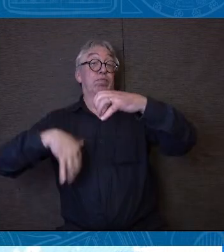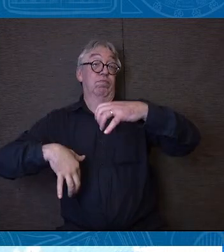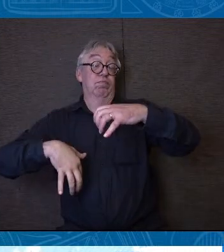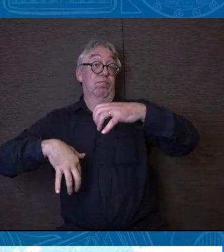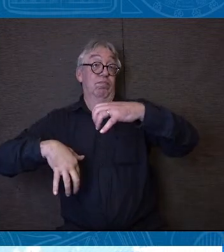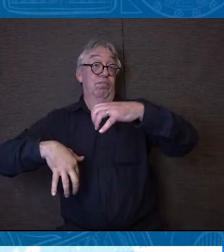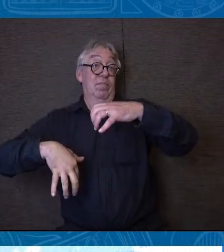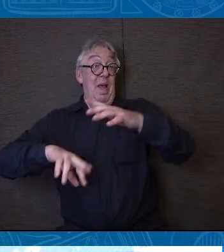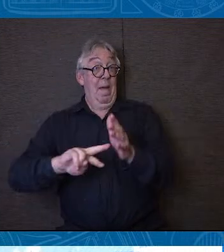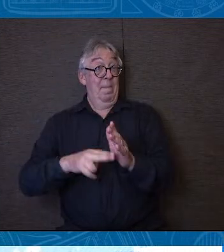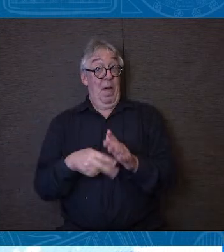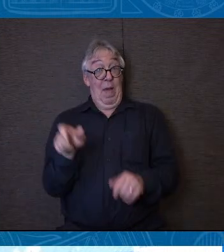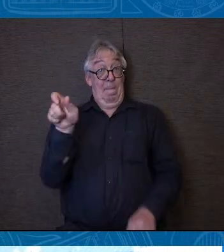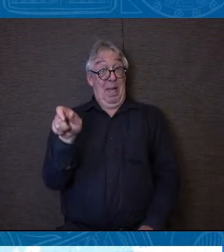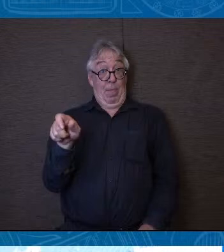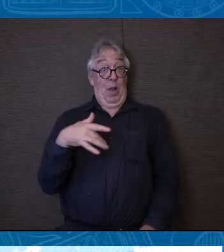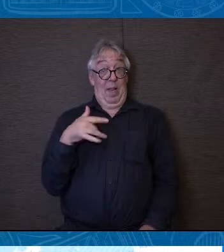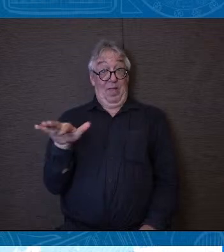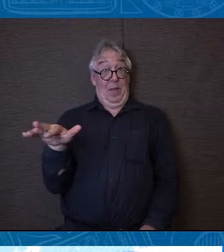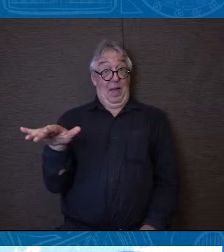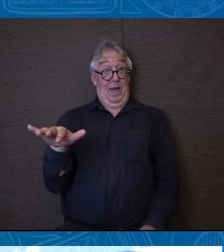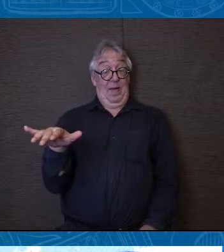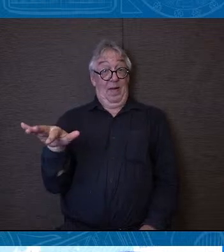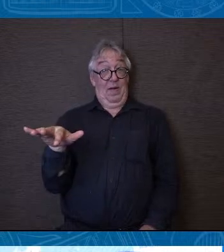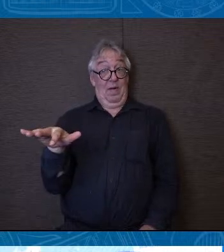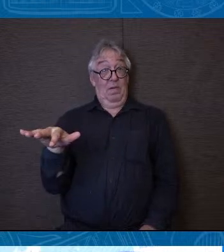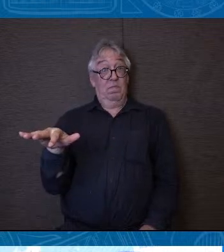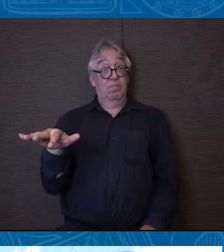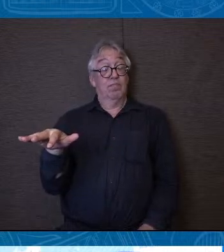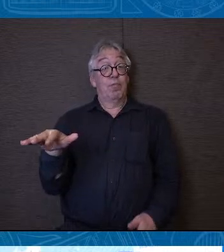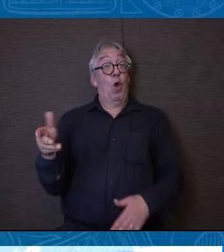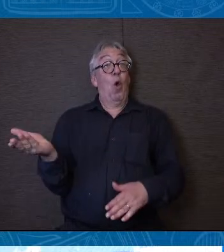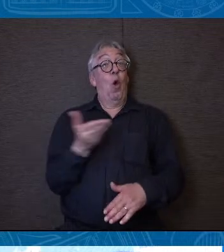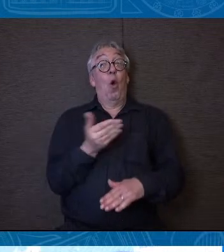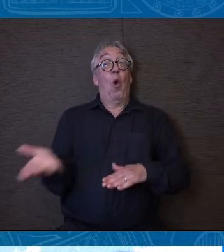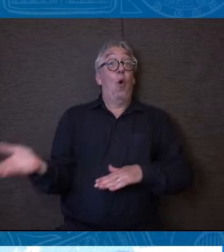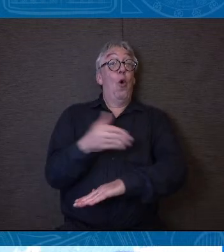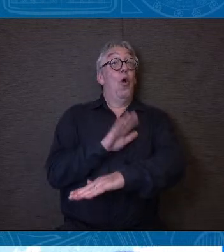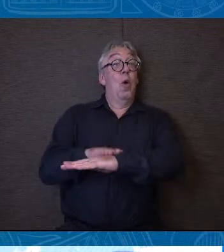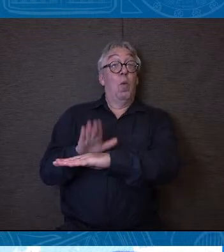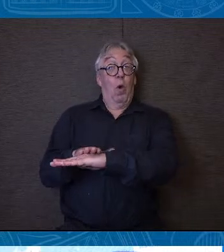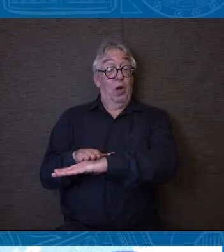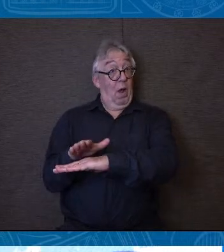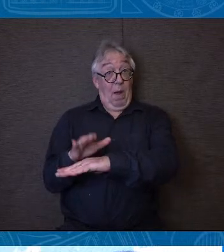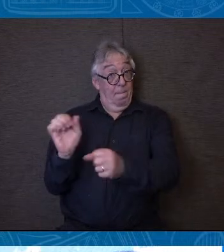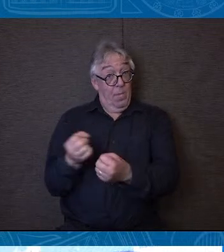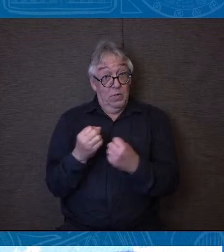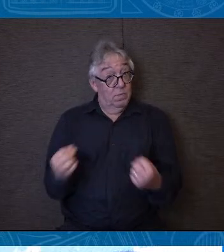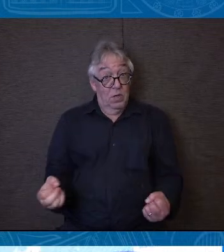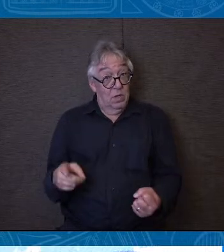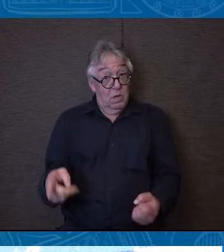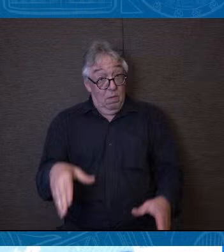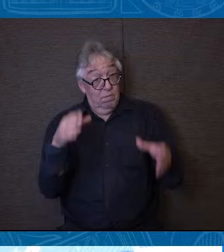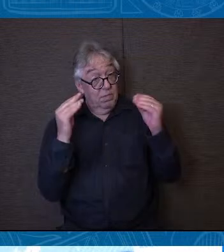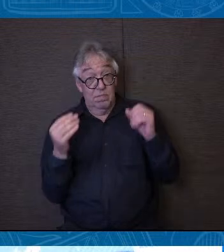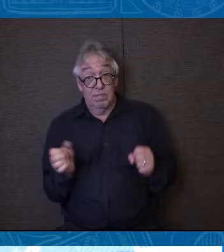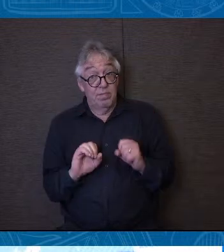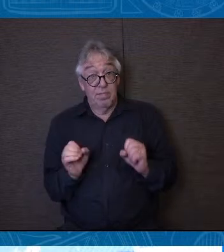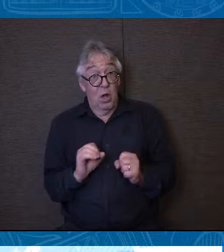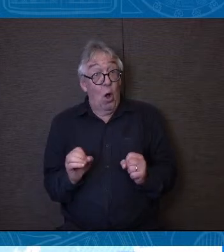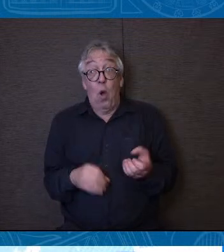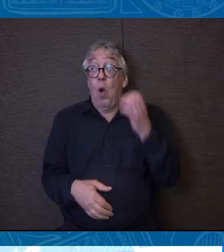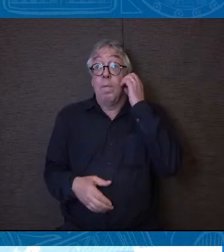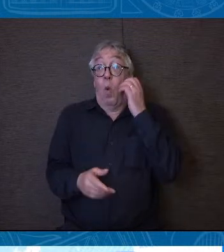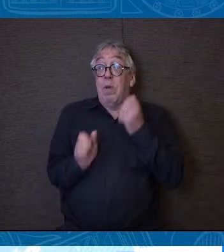population that is living there, they will not get early warning messages if you are even sending it through mobile services.